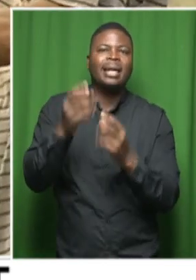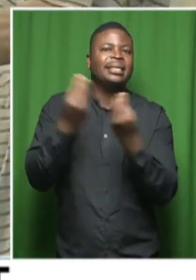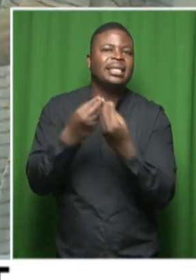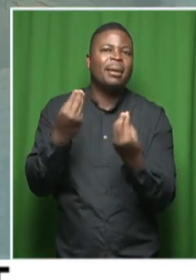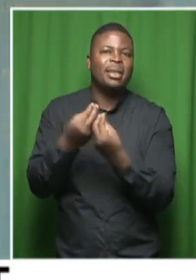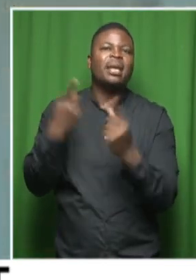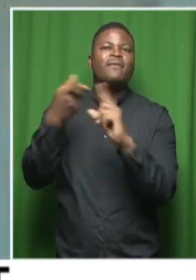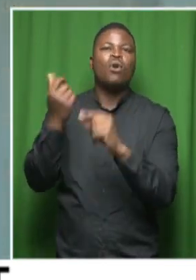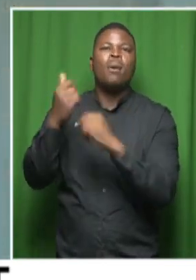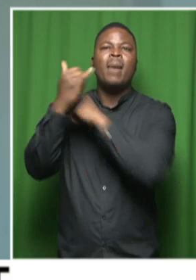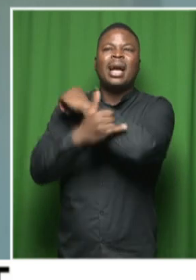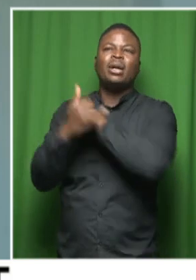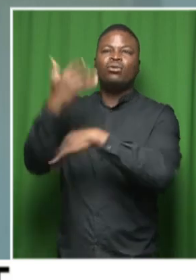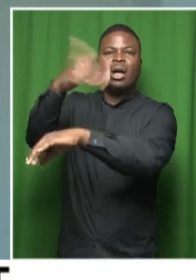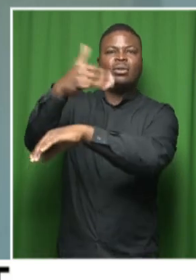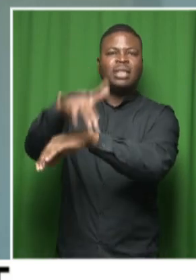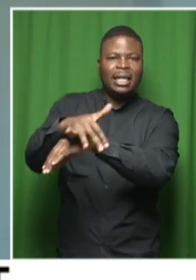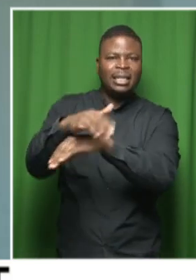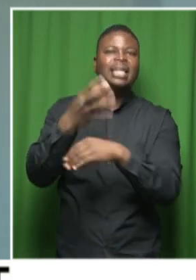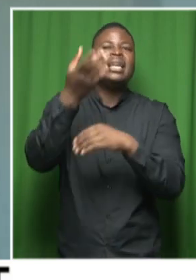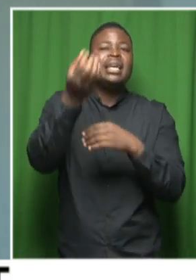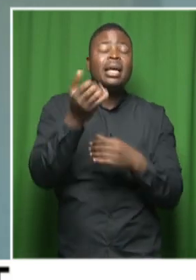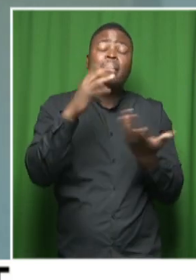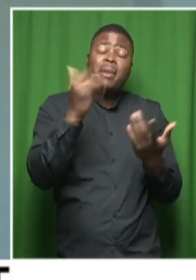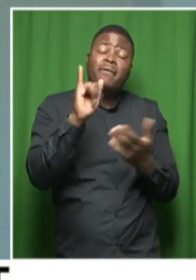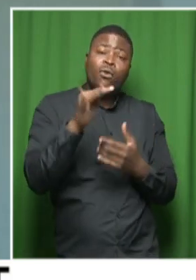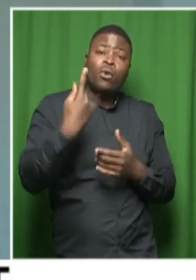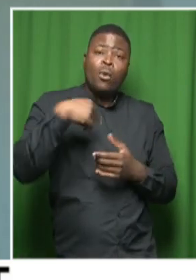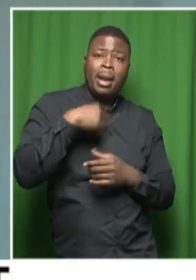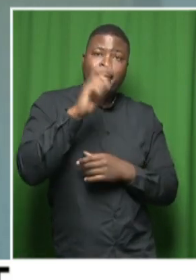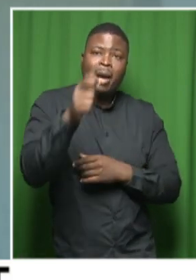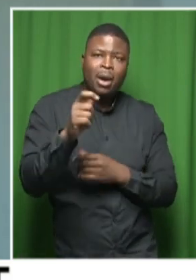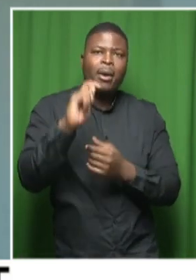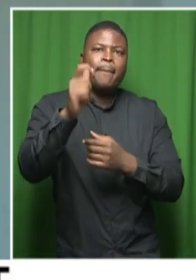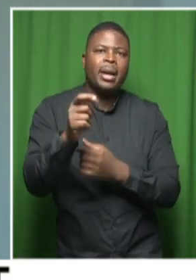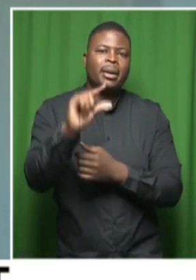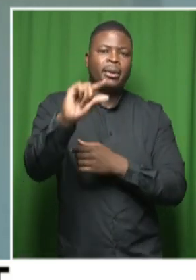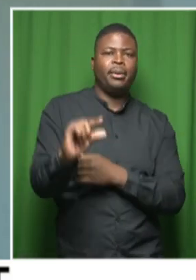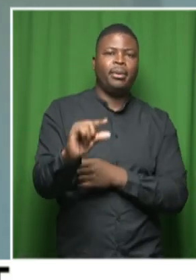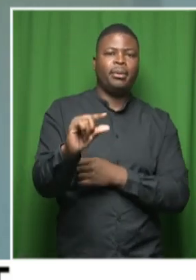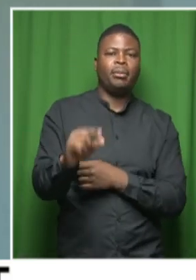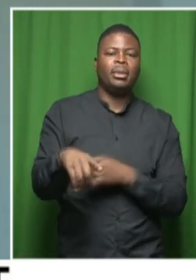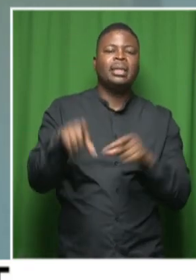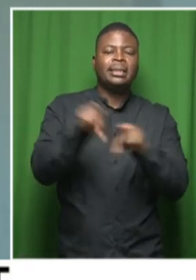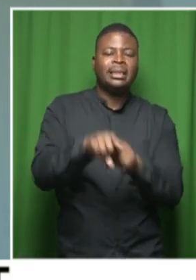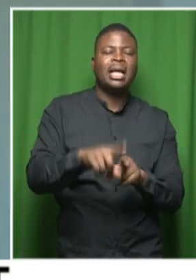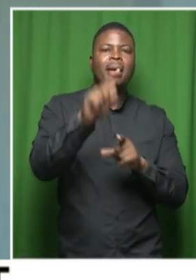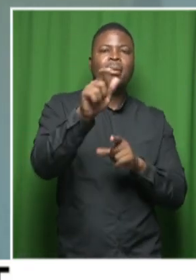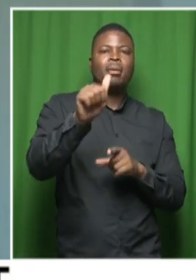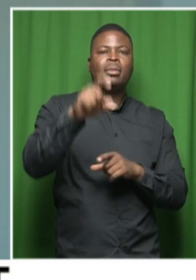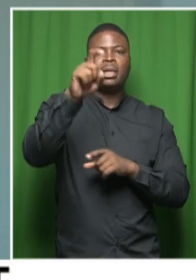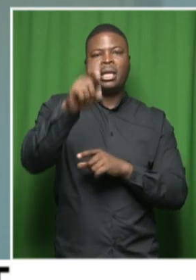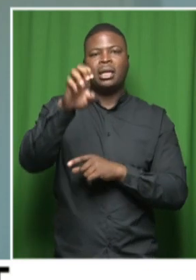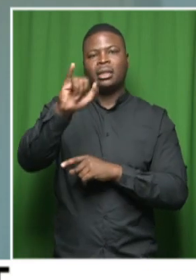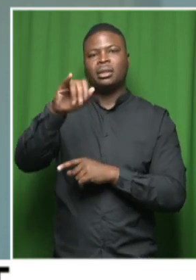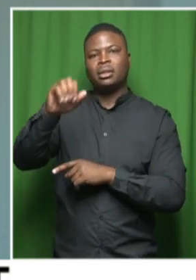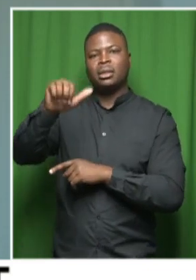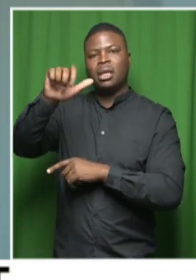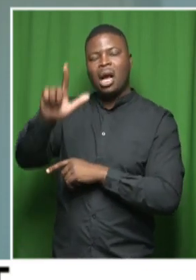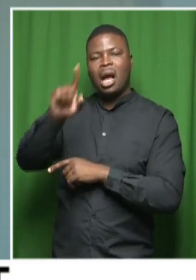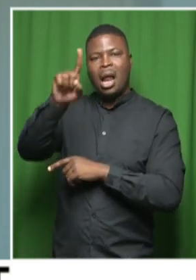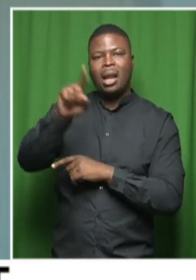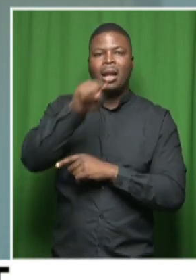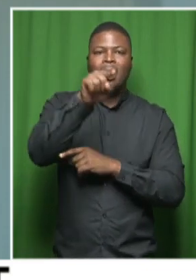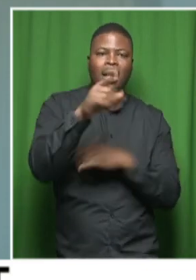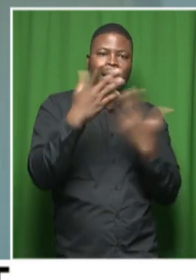we do, we buy minimally. I mean, for instance, simple issue, textile industry is linked to agricultural sector. In South Africa, we have less